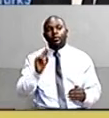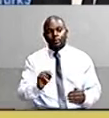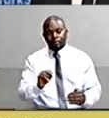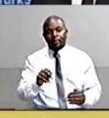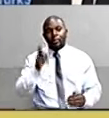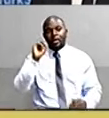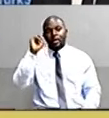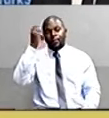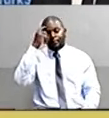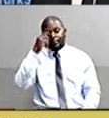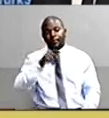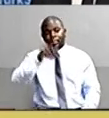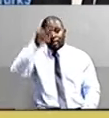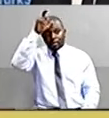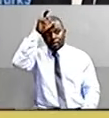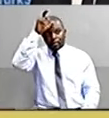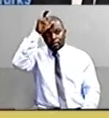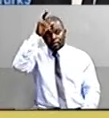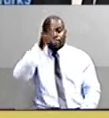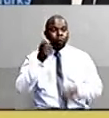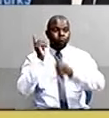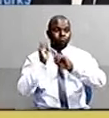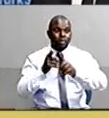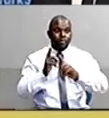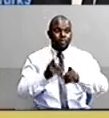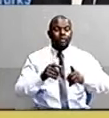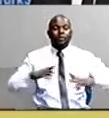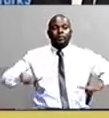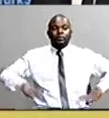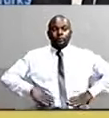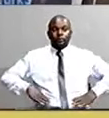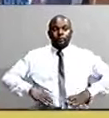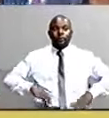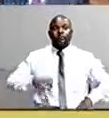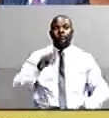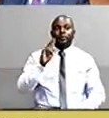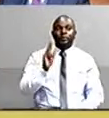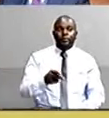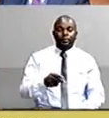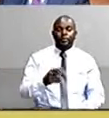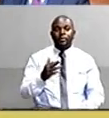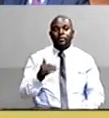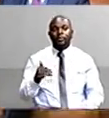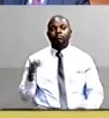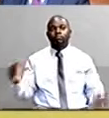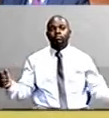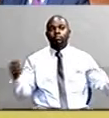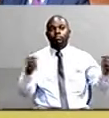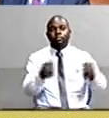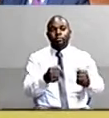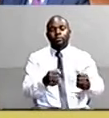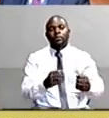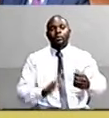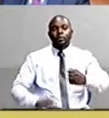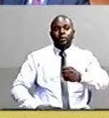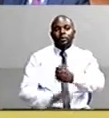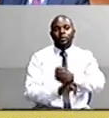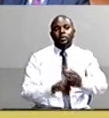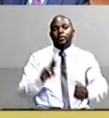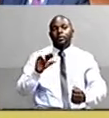government. Turkey accuses Russia of having about 2,500 mercenaries in Libya to support the